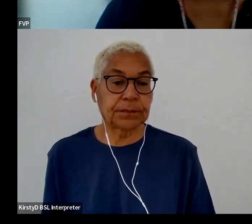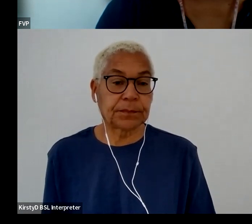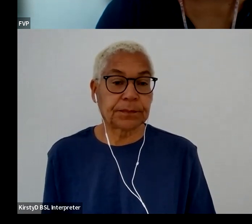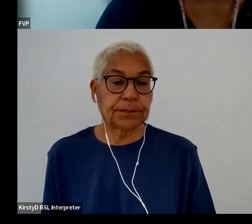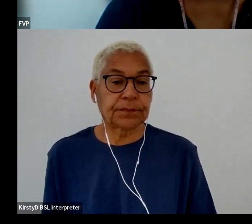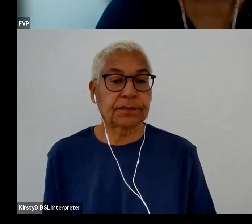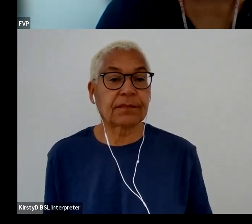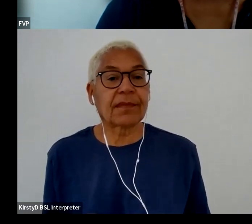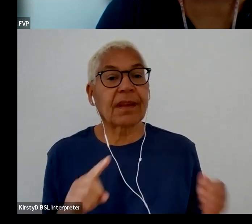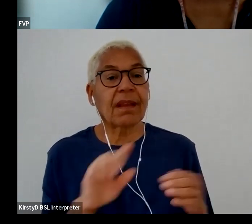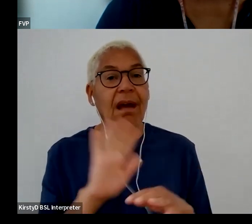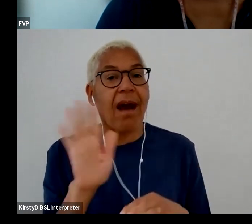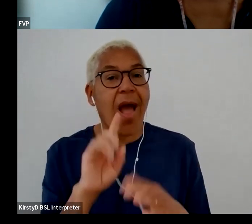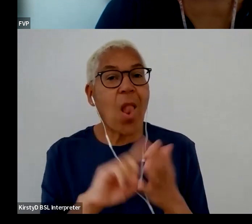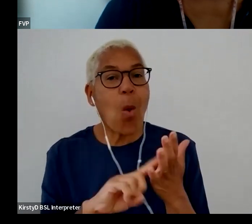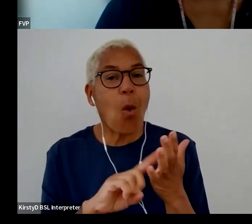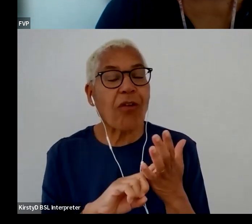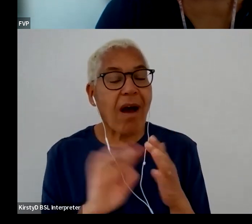Hi, Laura.